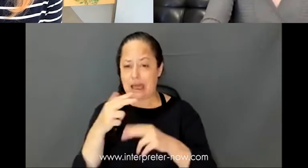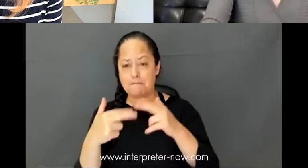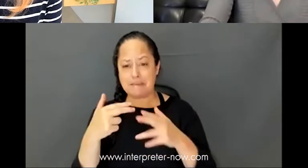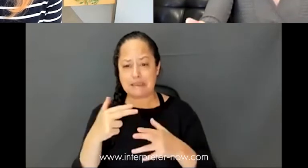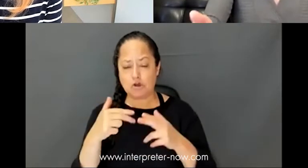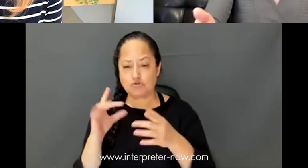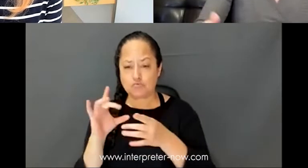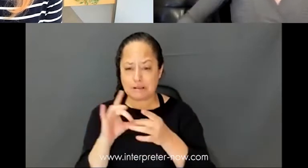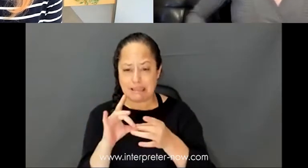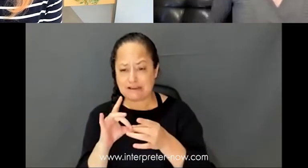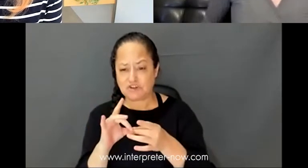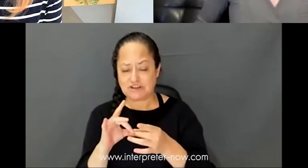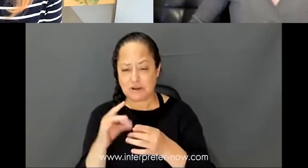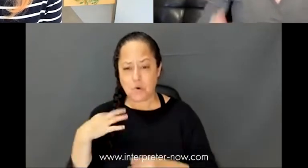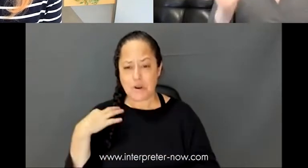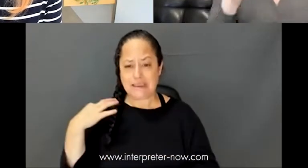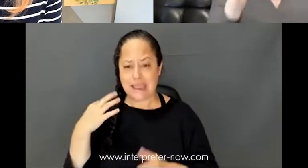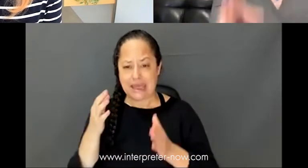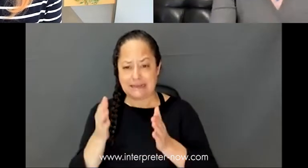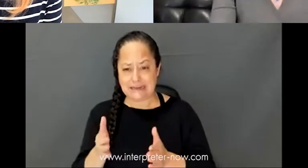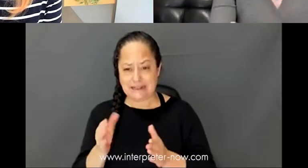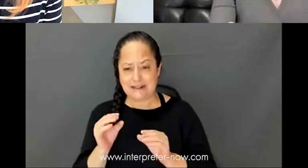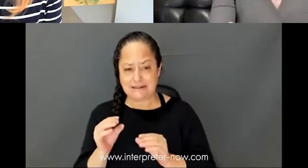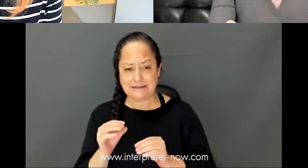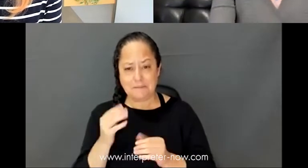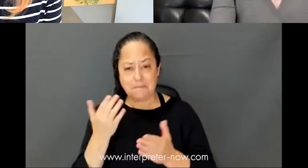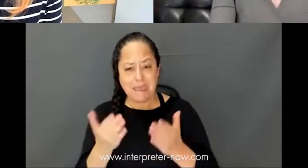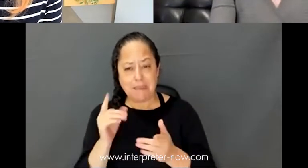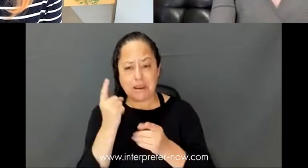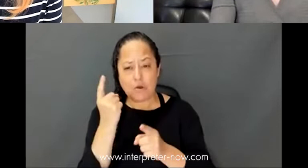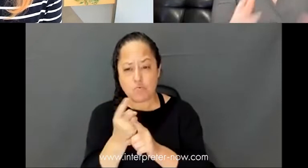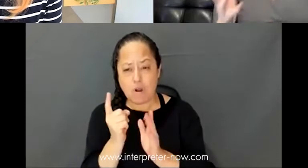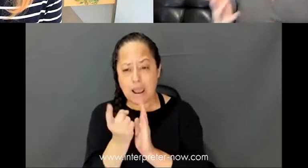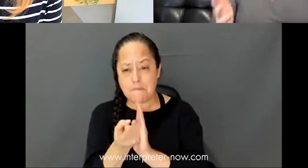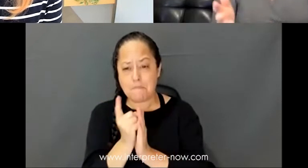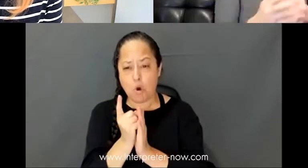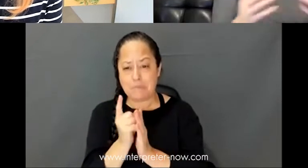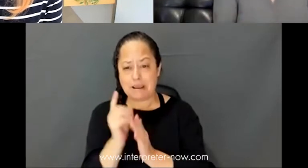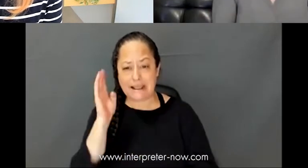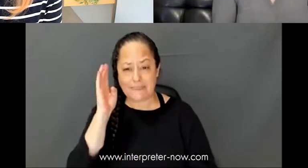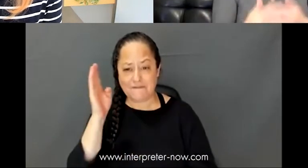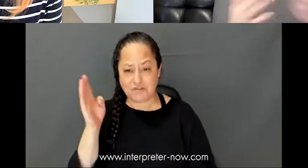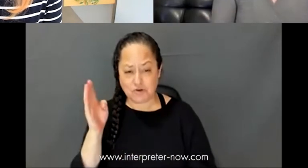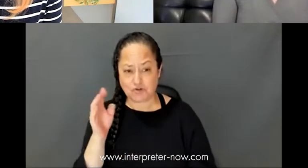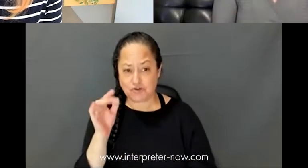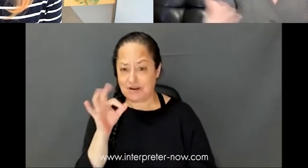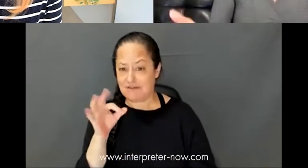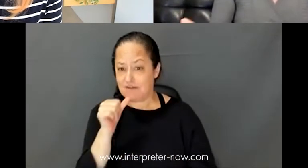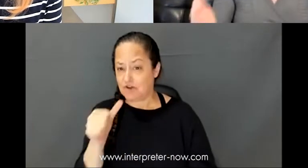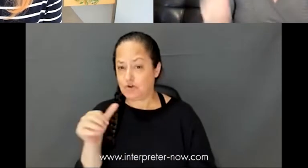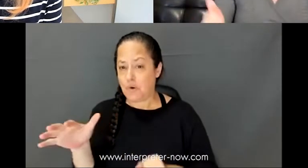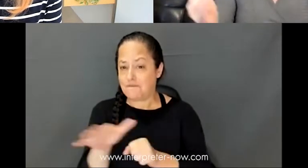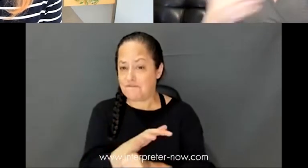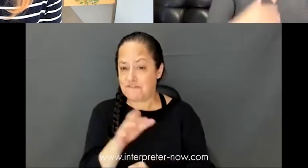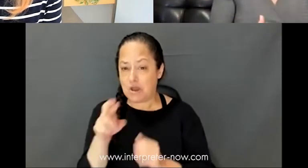with the candidates, put them in your pocket. Maybe there's a right moment in the future. And you're like, if I don't fill roles